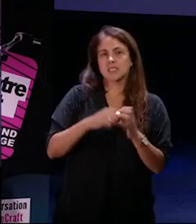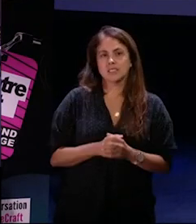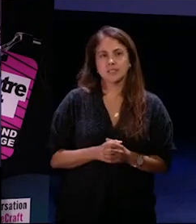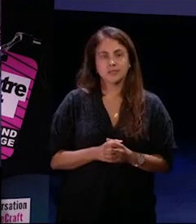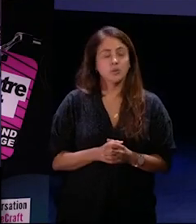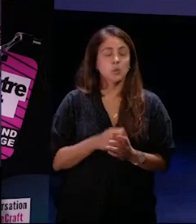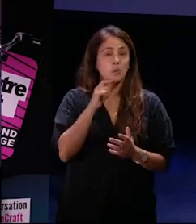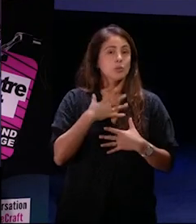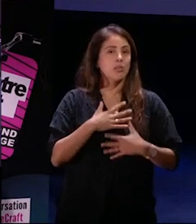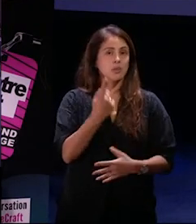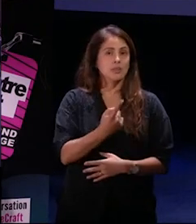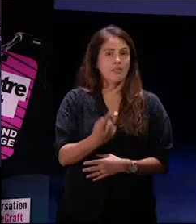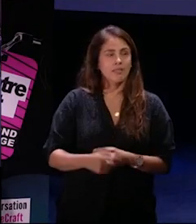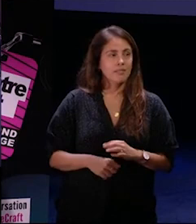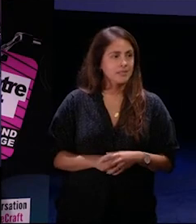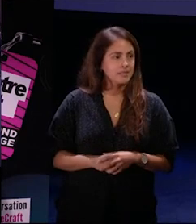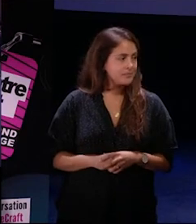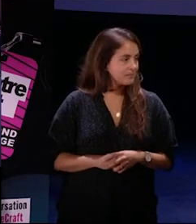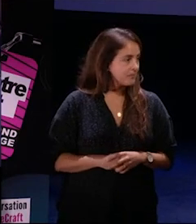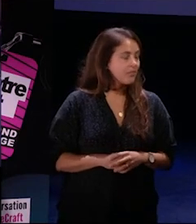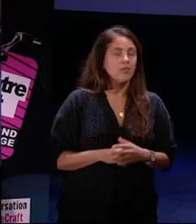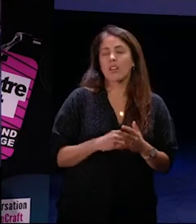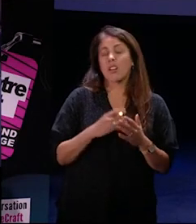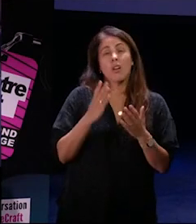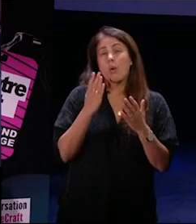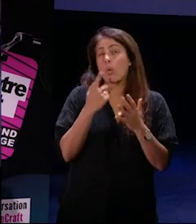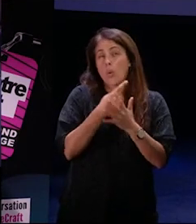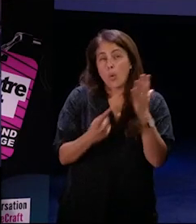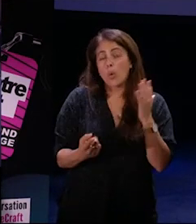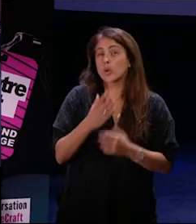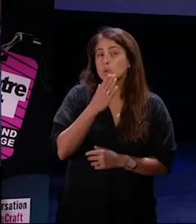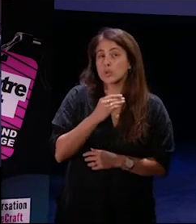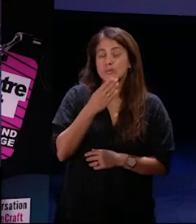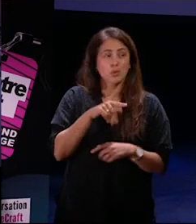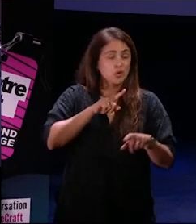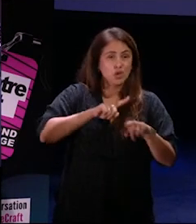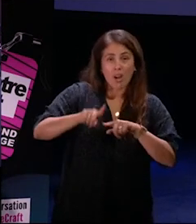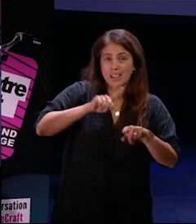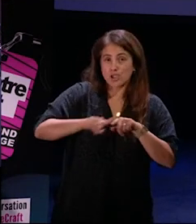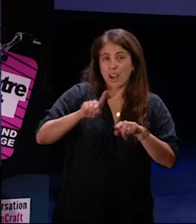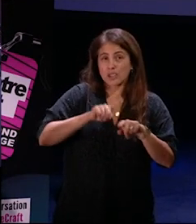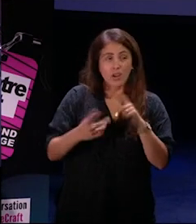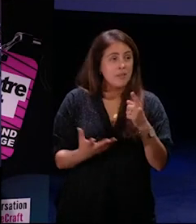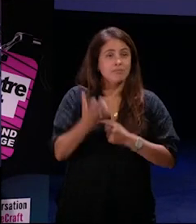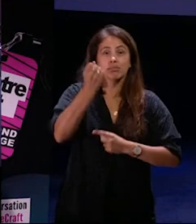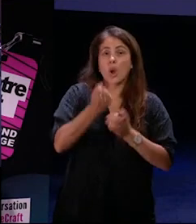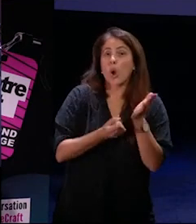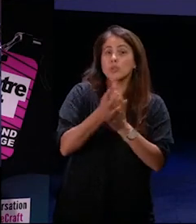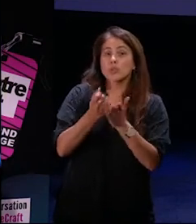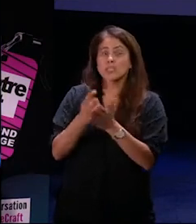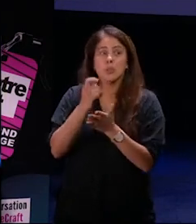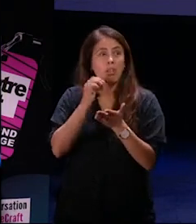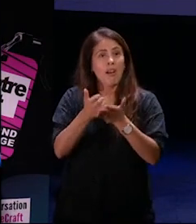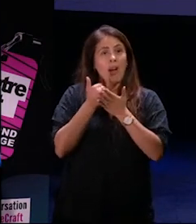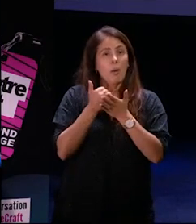great. Angela? Yeah, I'll just say it's all useful. So always try what you can and take those opportunities, because they will feed you